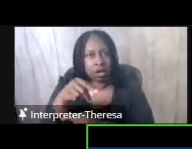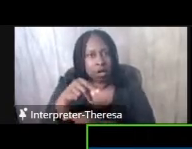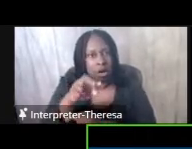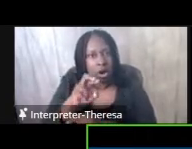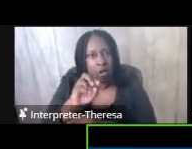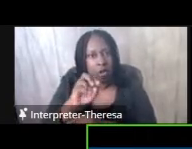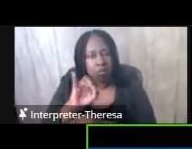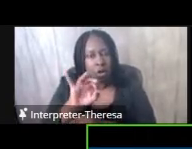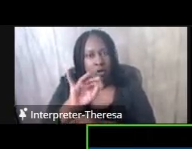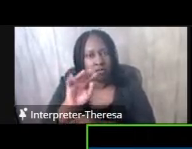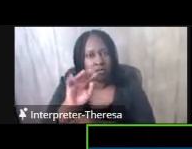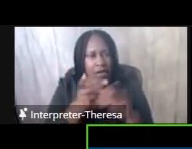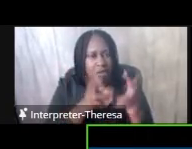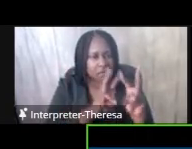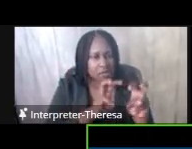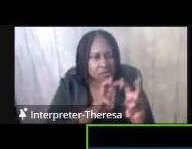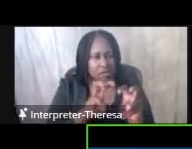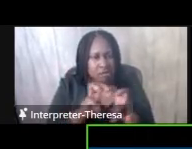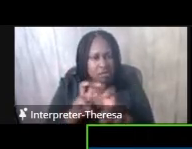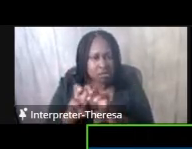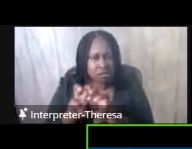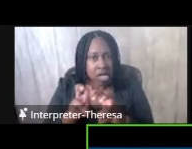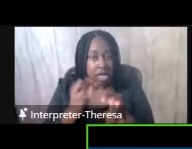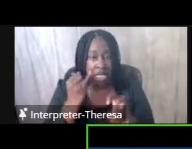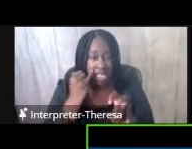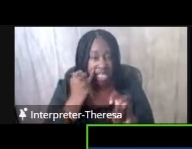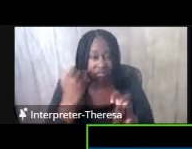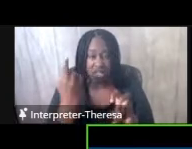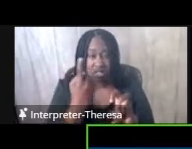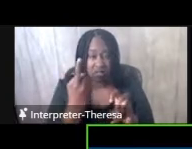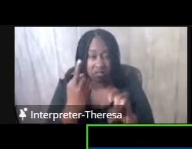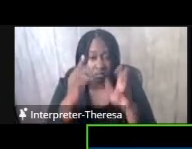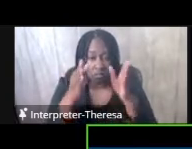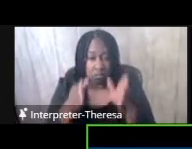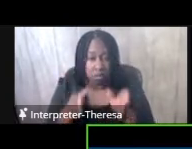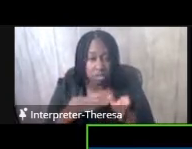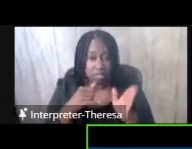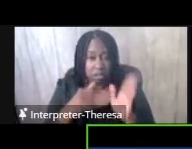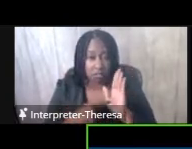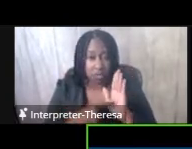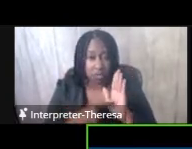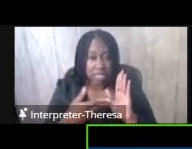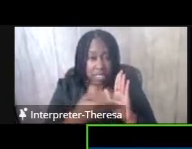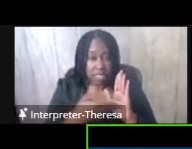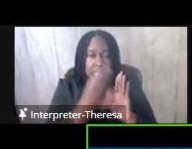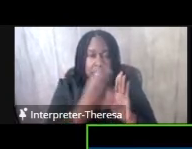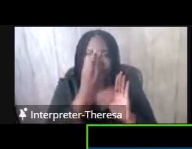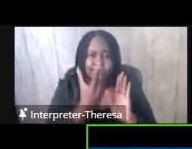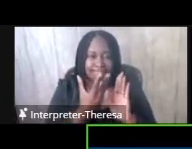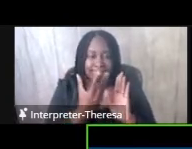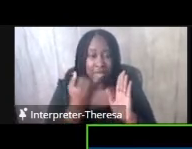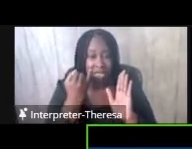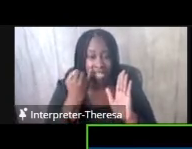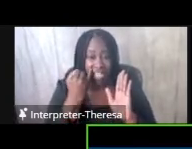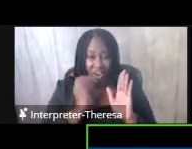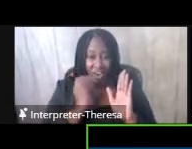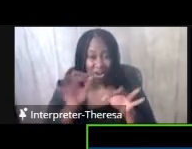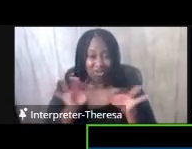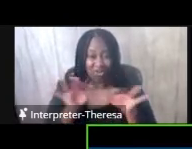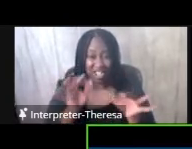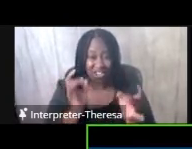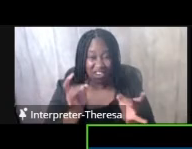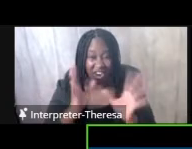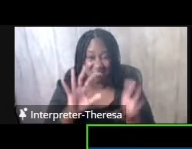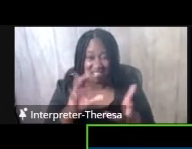missing anybody. If you keep those two big goals in mind, honestly, even if our directions are terrible, you basically can't go wrong. And I think it's going to be